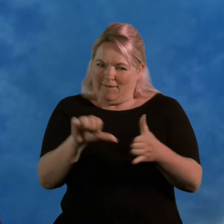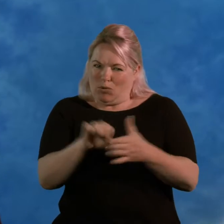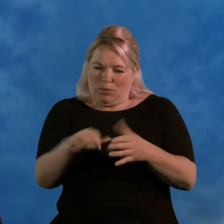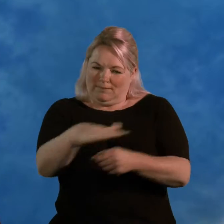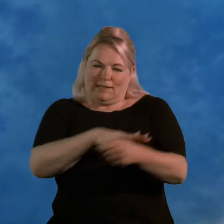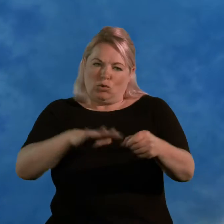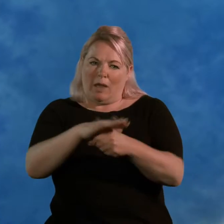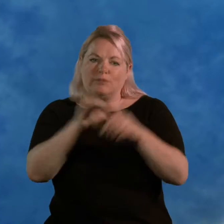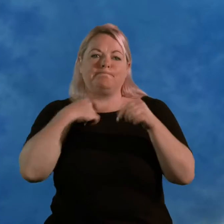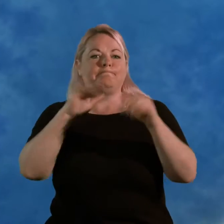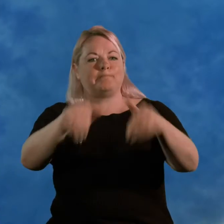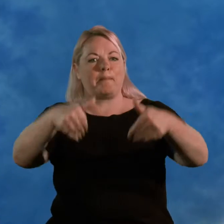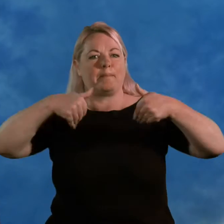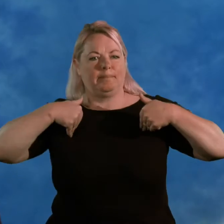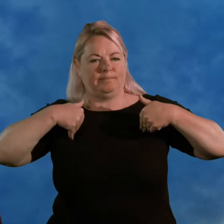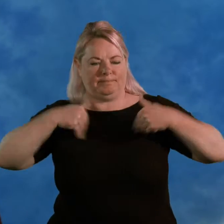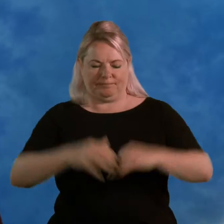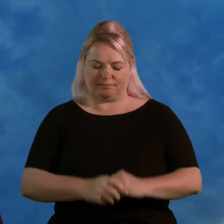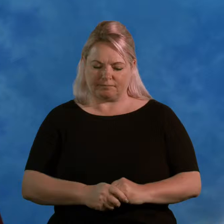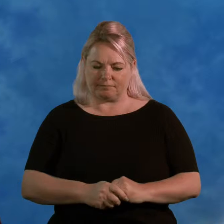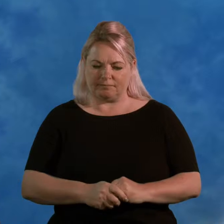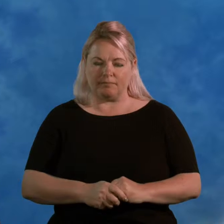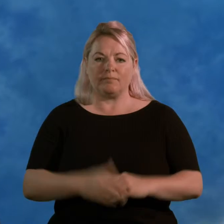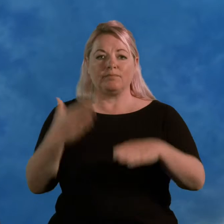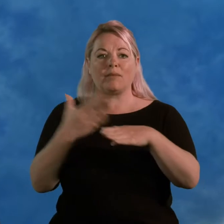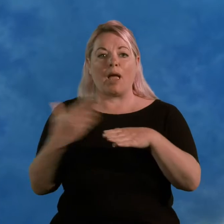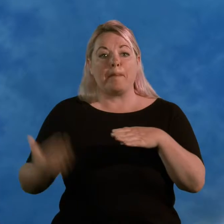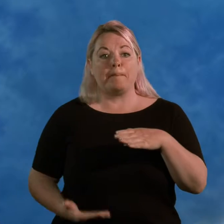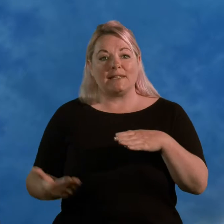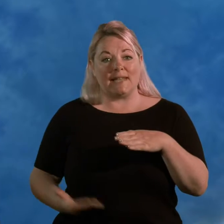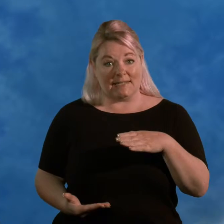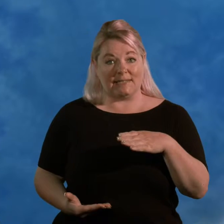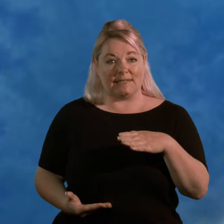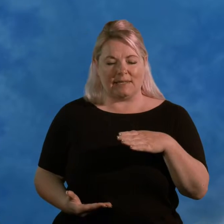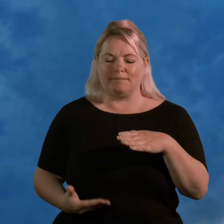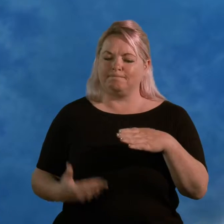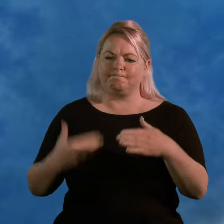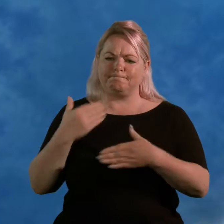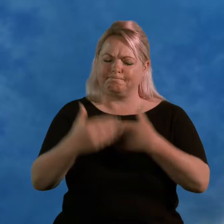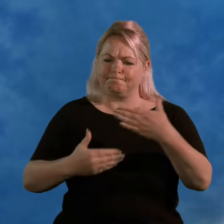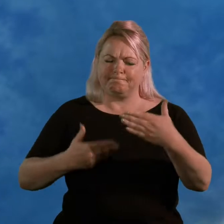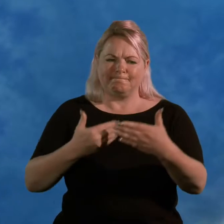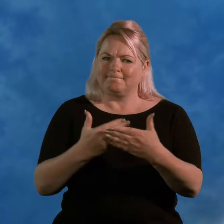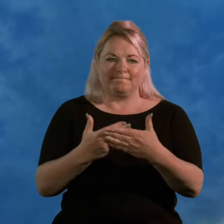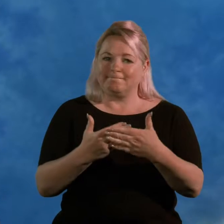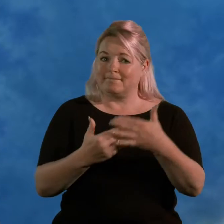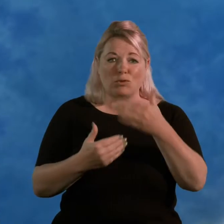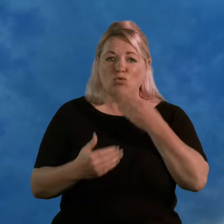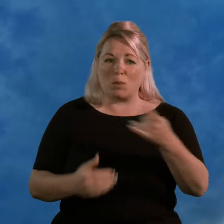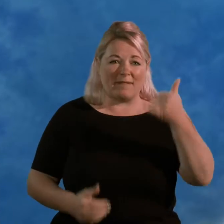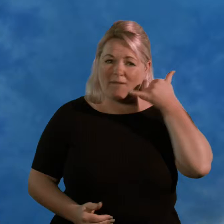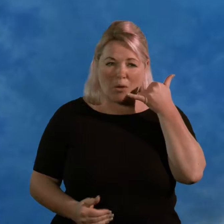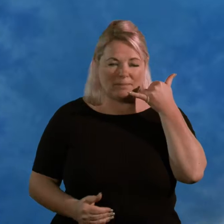difficult hearing situations. In business, I eventually reached a point where I couldn't use